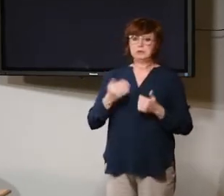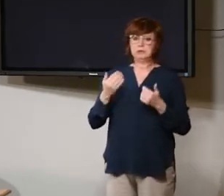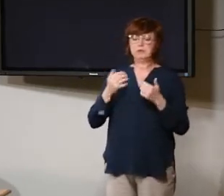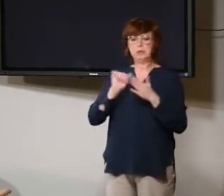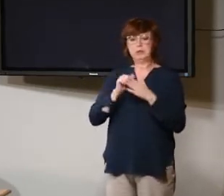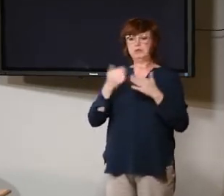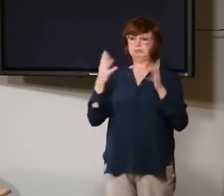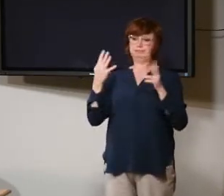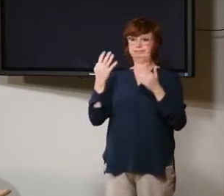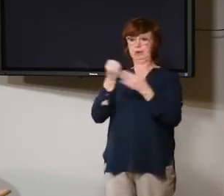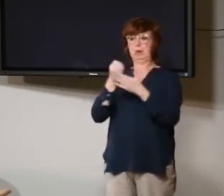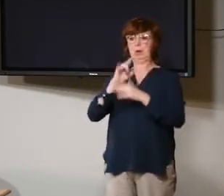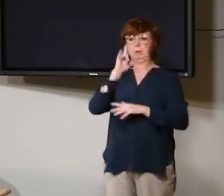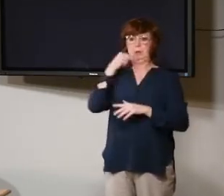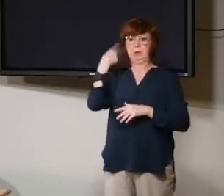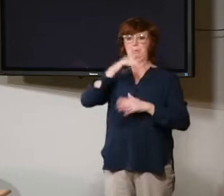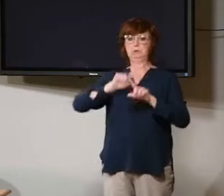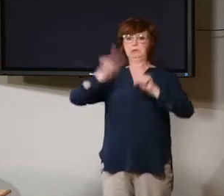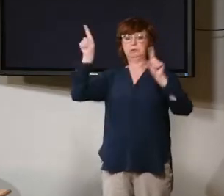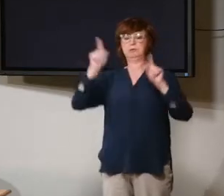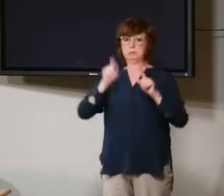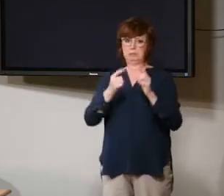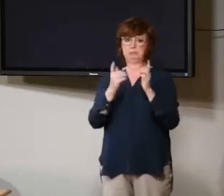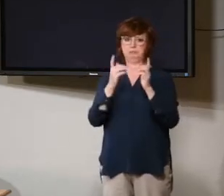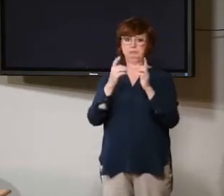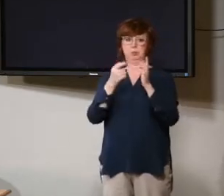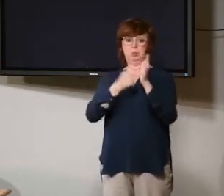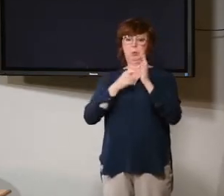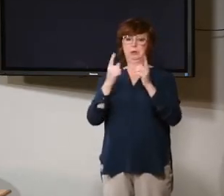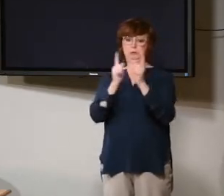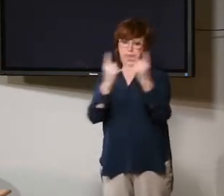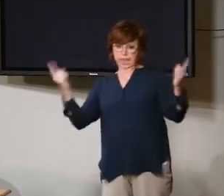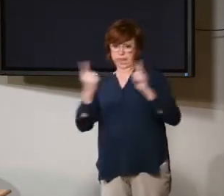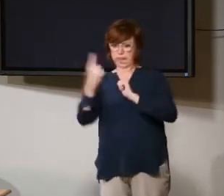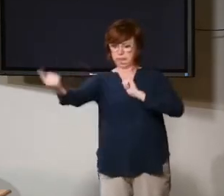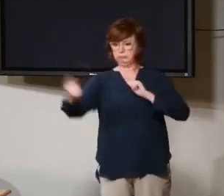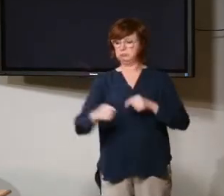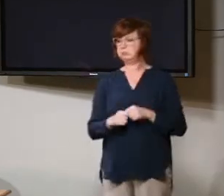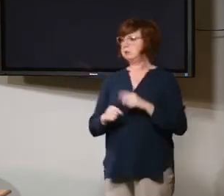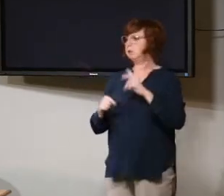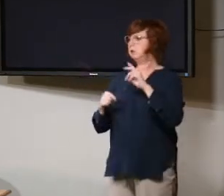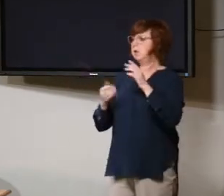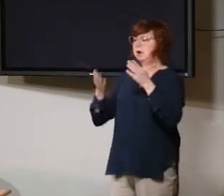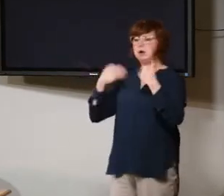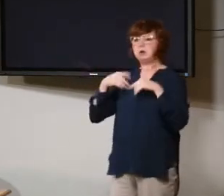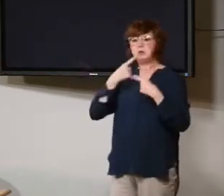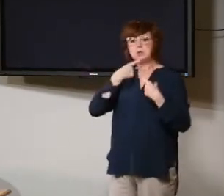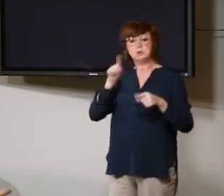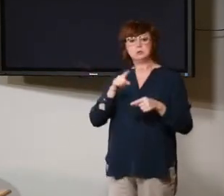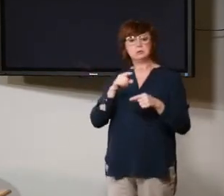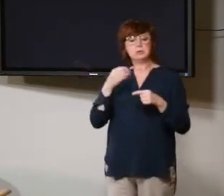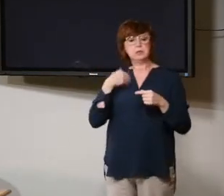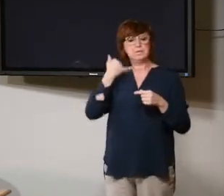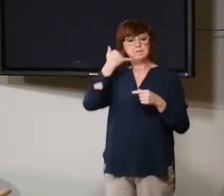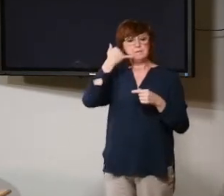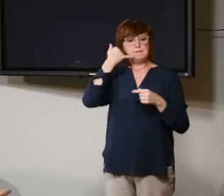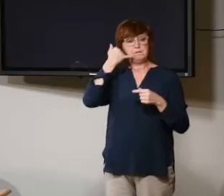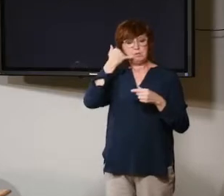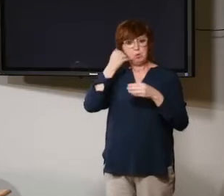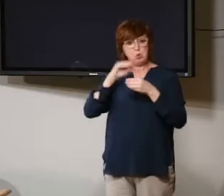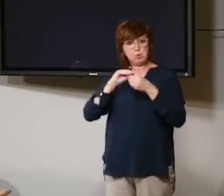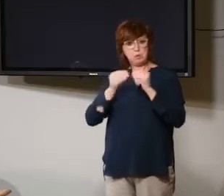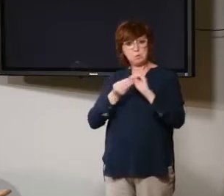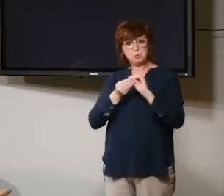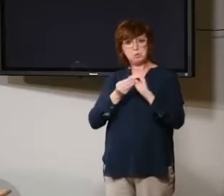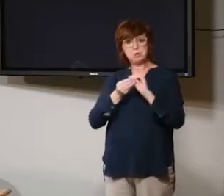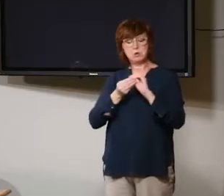Saskatchewan Public Safety Agency has launched a dedicated toll-free line for people who have general questions about the COVID-19